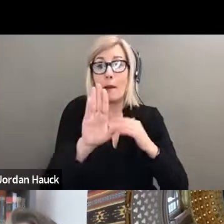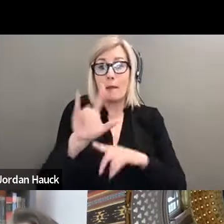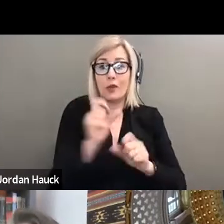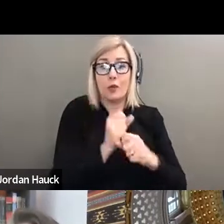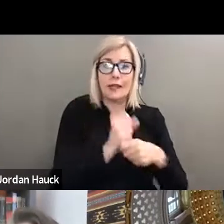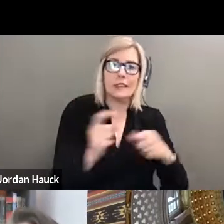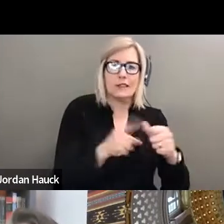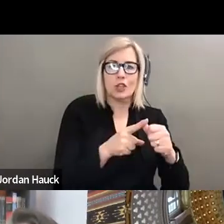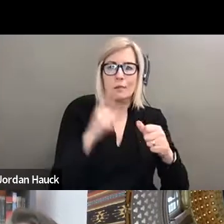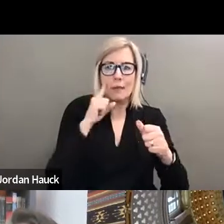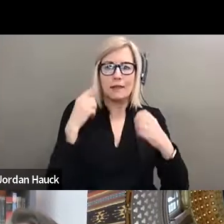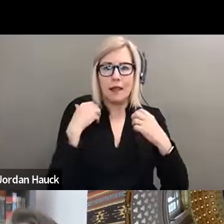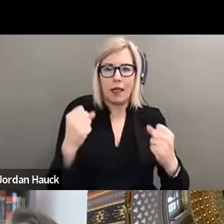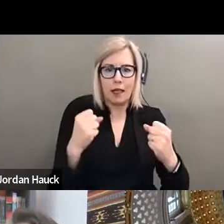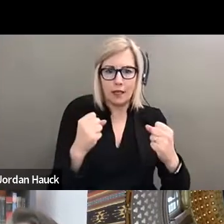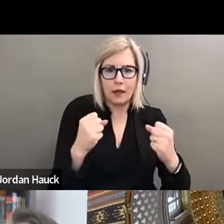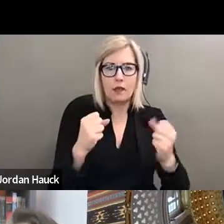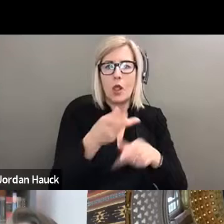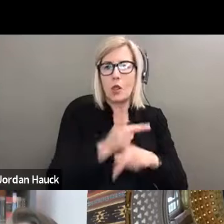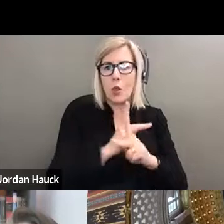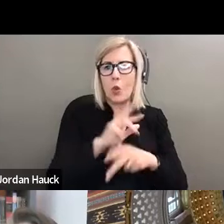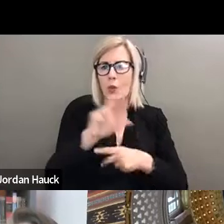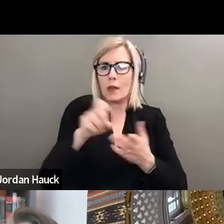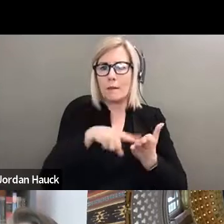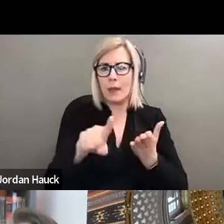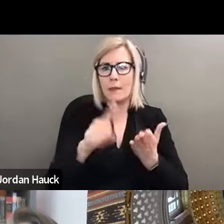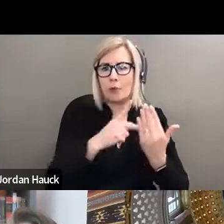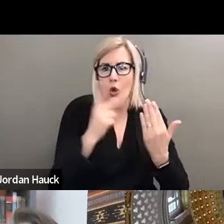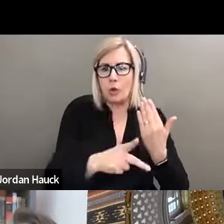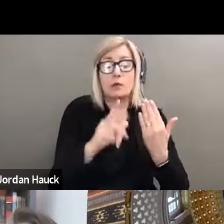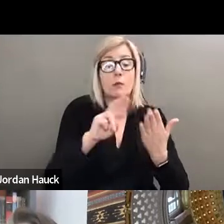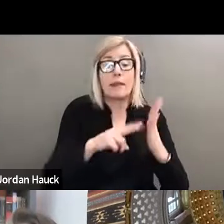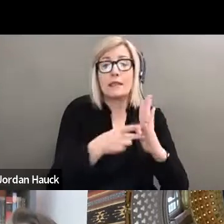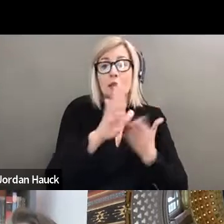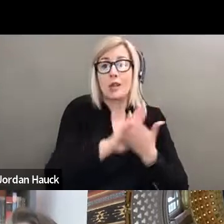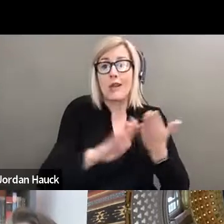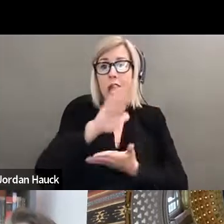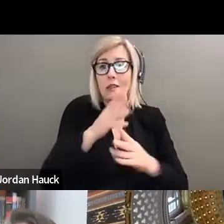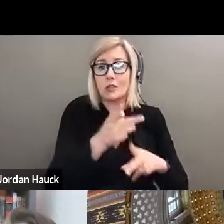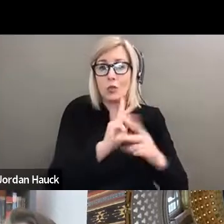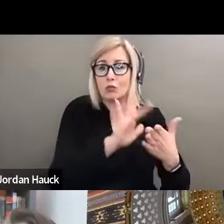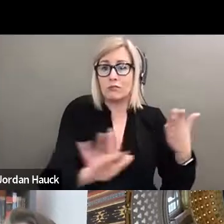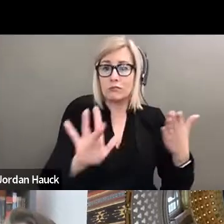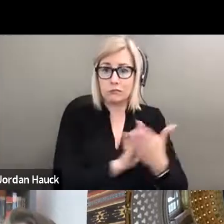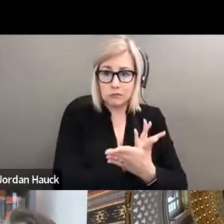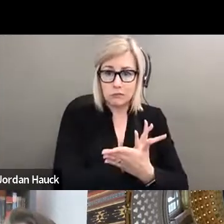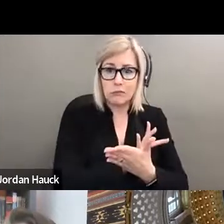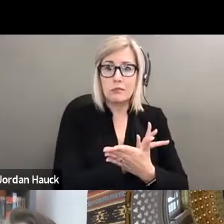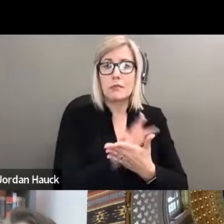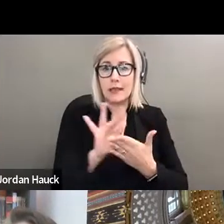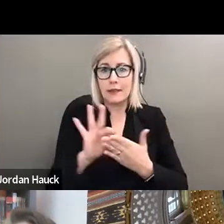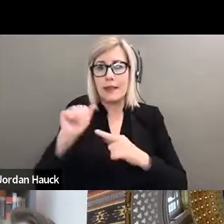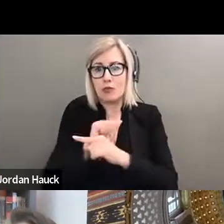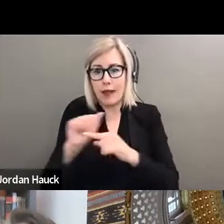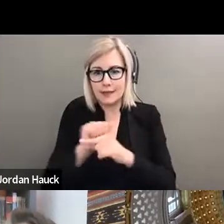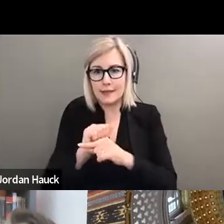mental health professional loan repayment program, so they could get their college loans repaid if they practice in